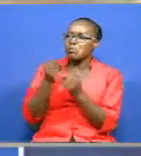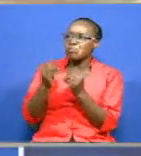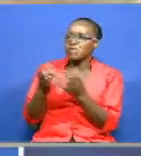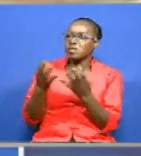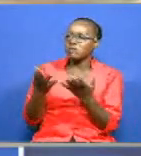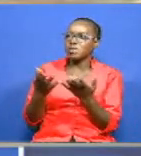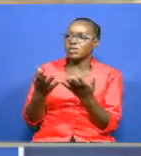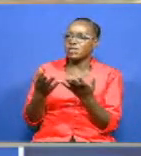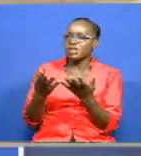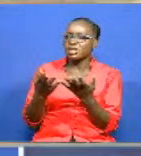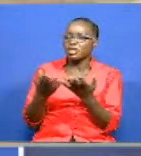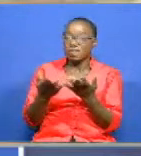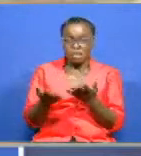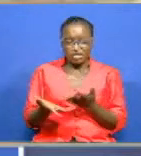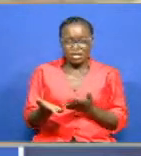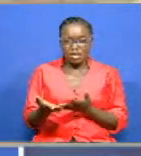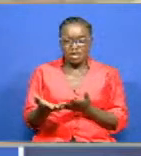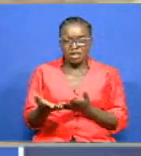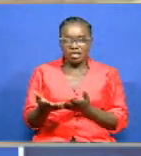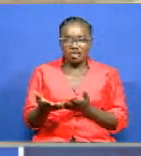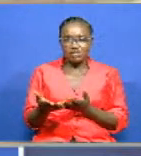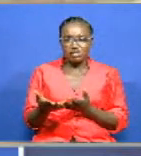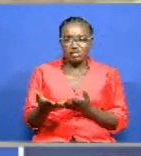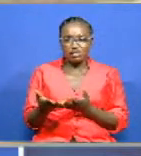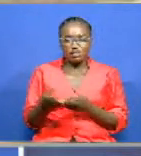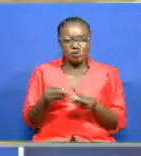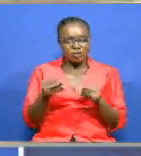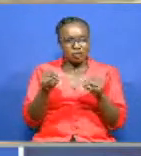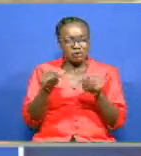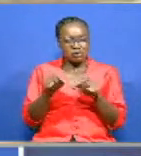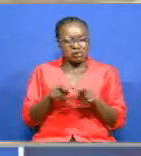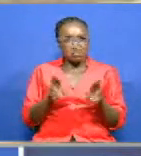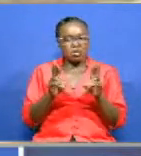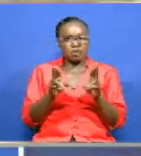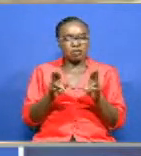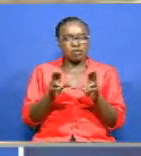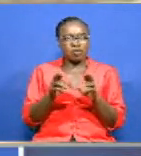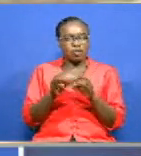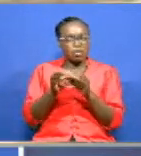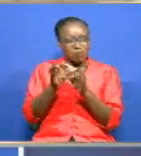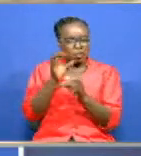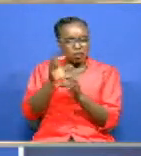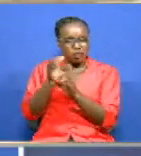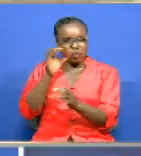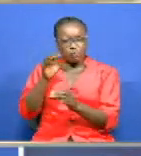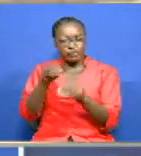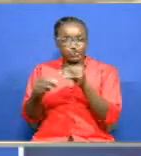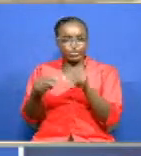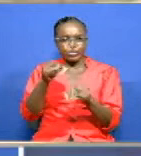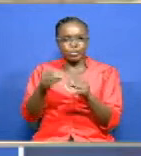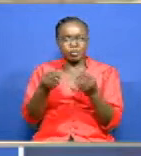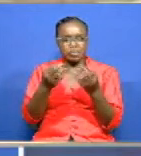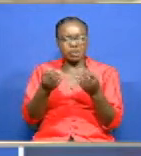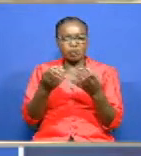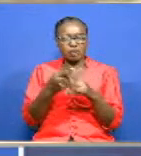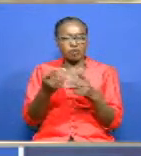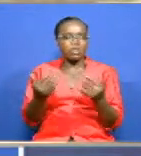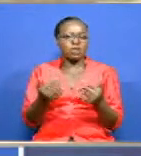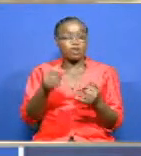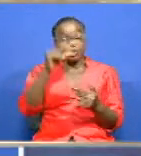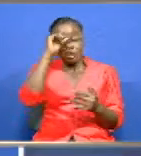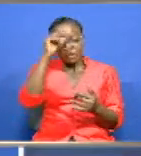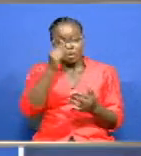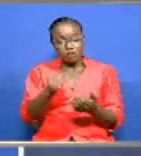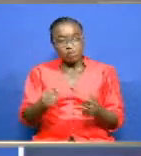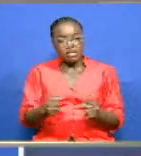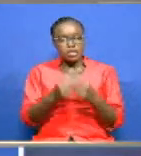kwanza mahali hapa ilikuwa imenyamura, barabara ilikuwa na mashimo, lakini sasa hizi tunaona at least serikali imekuja